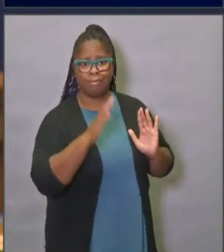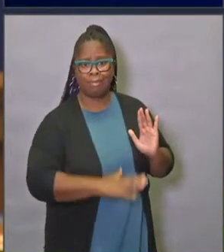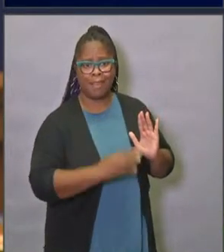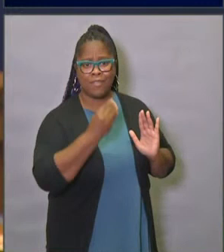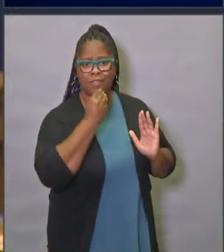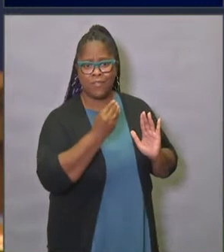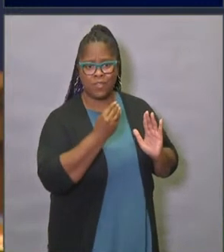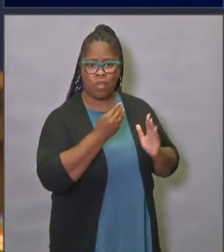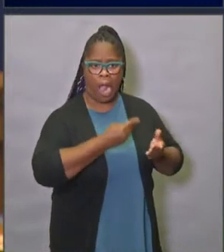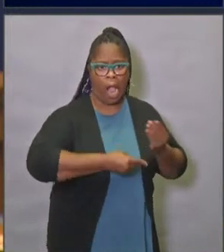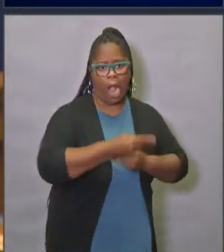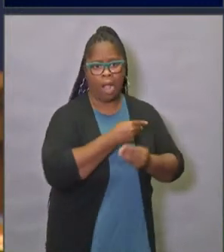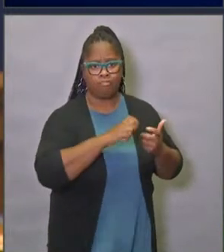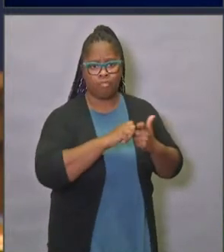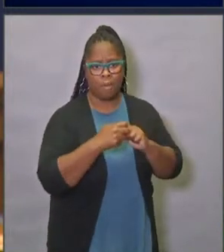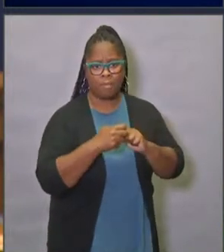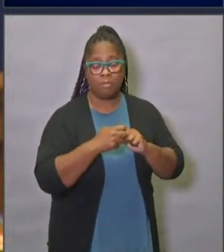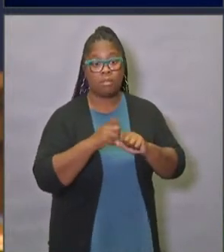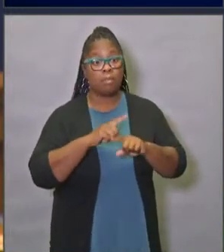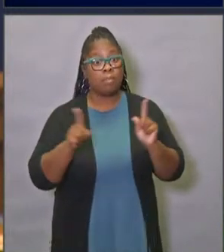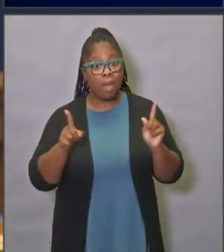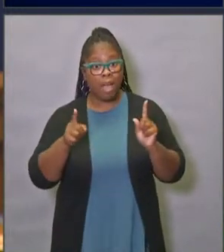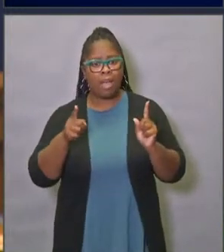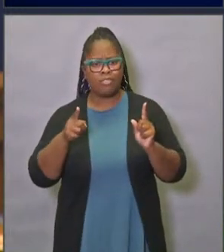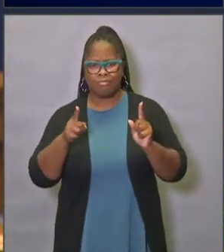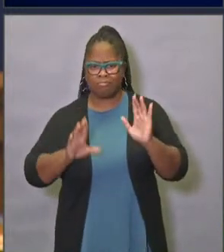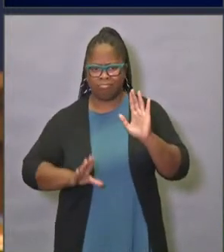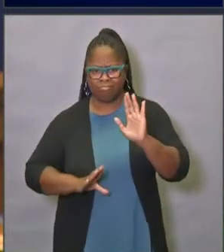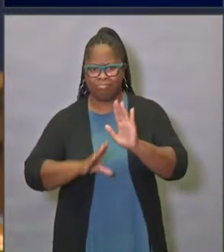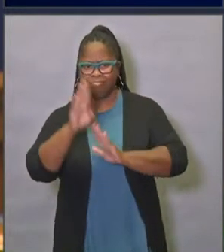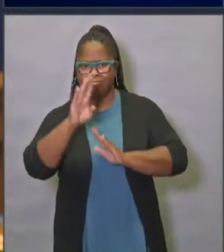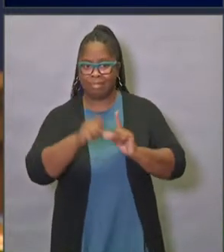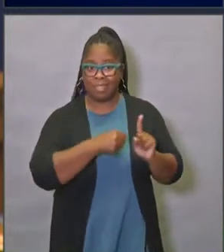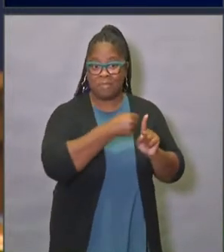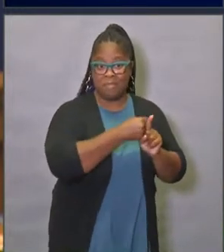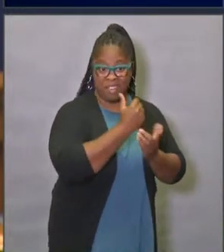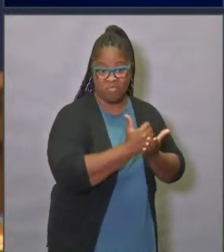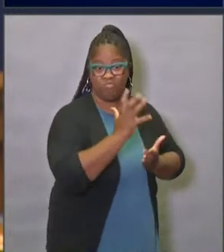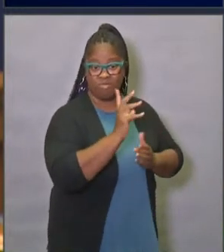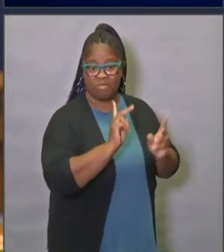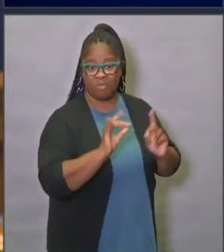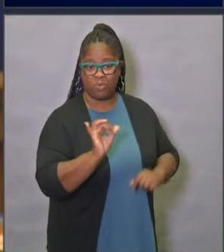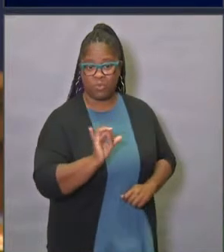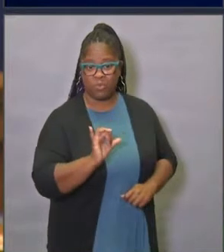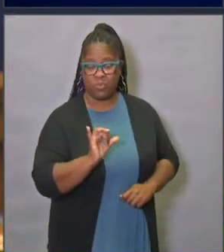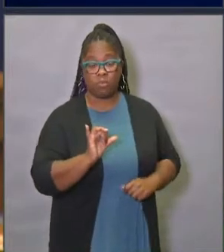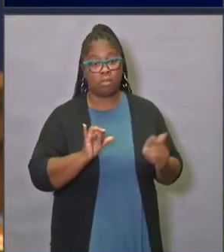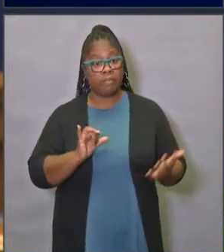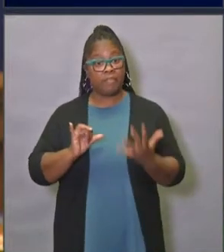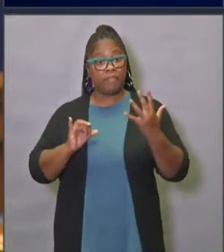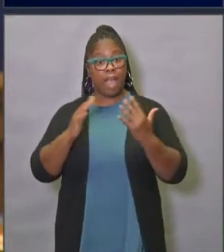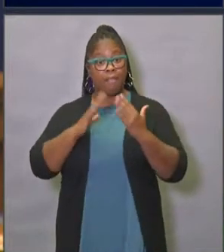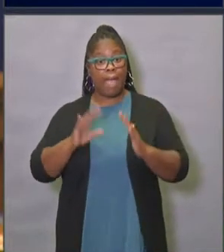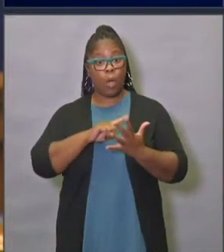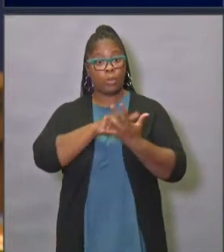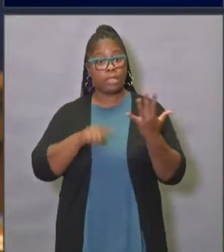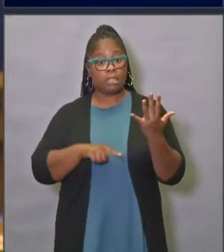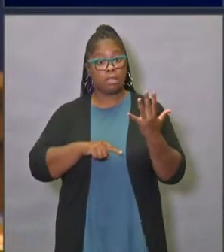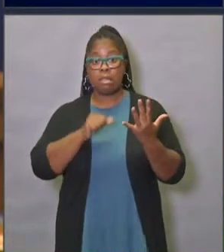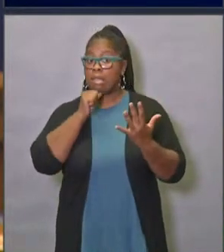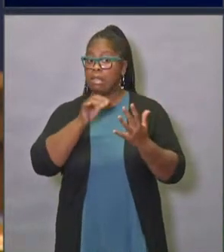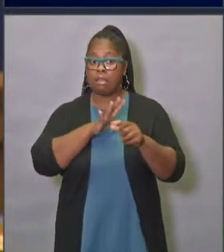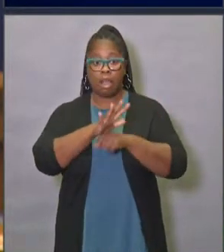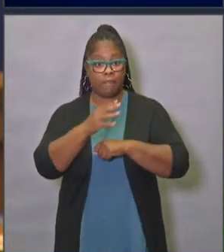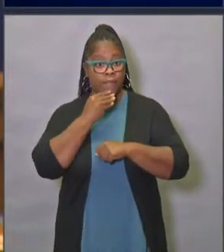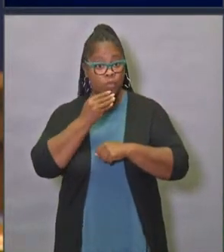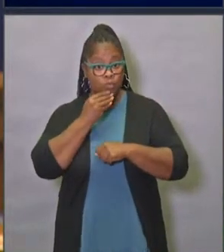in food insecurity during the pandemic has affected this demographic as well. 1 in 5 households that experienced food insecurity